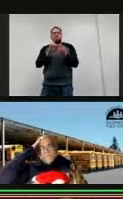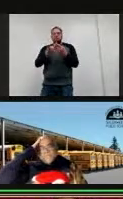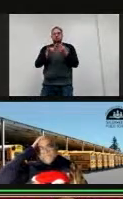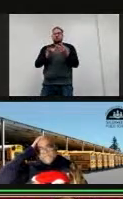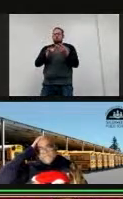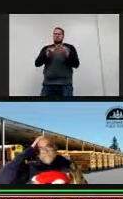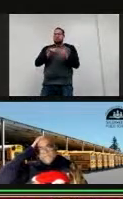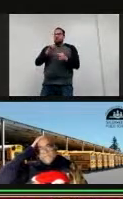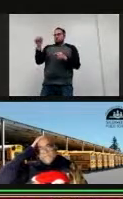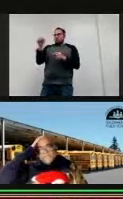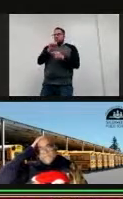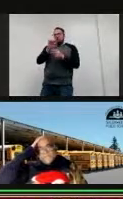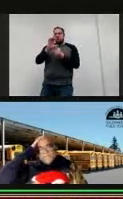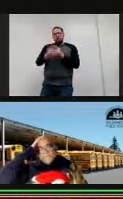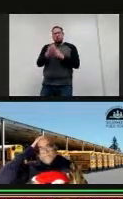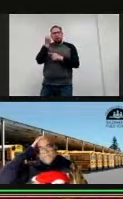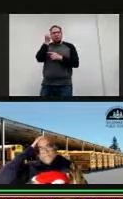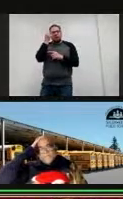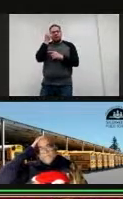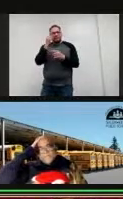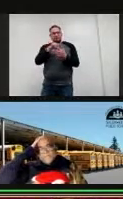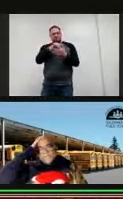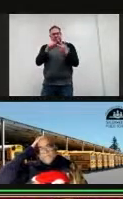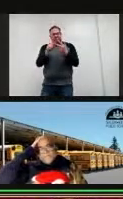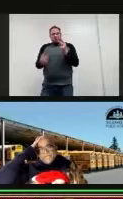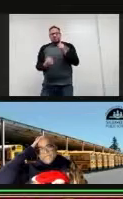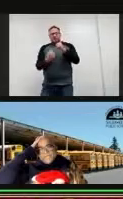cultural competencies, you know, the three pillars. So